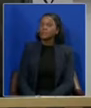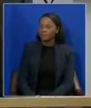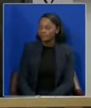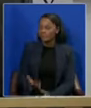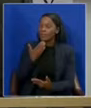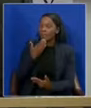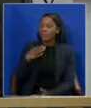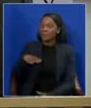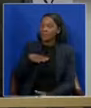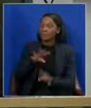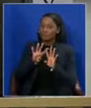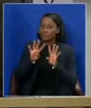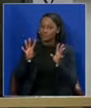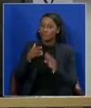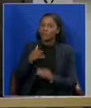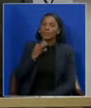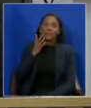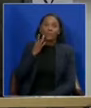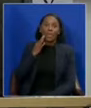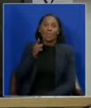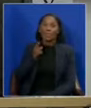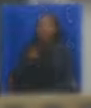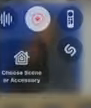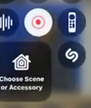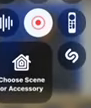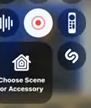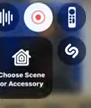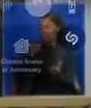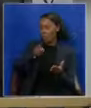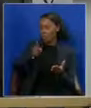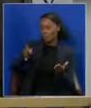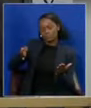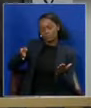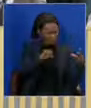do conduct docket auditing, usually